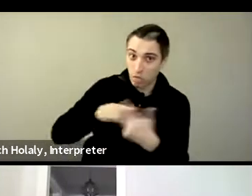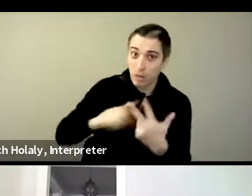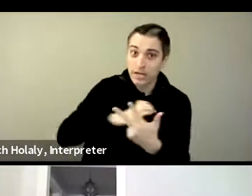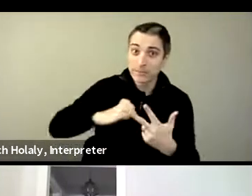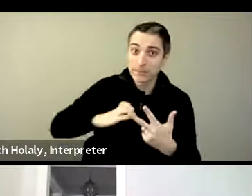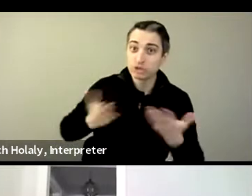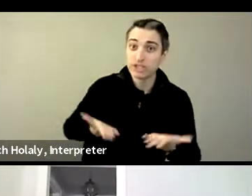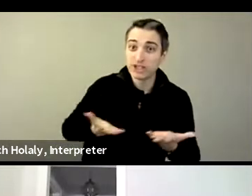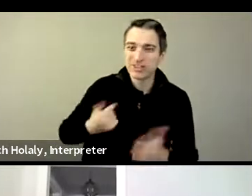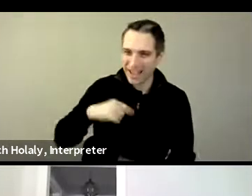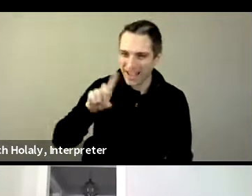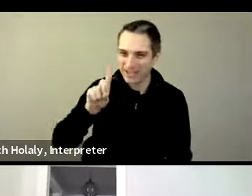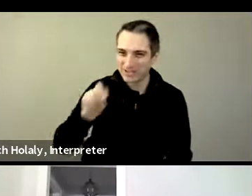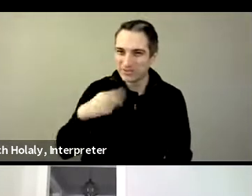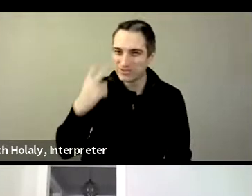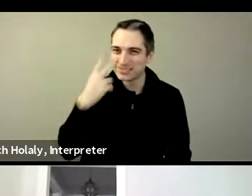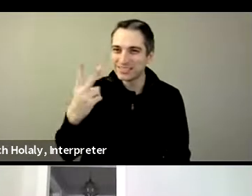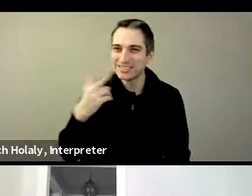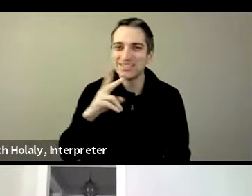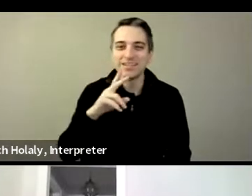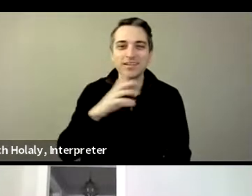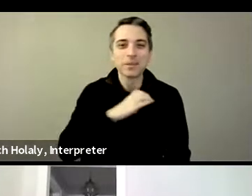I do see Commissioner Reyes Kopeck.